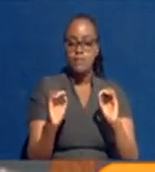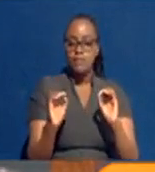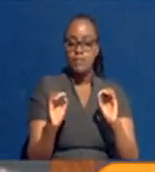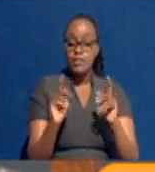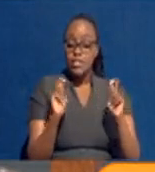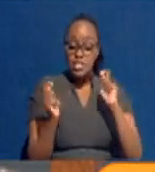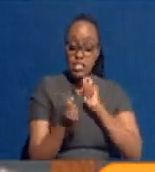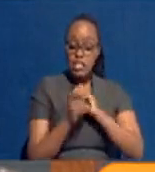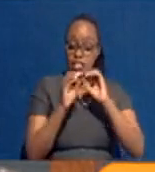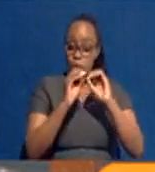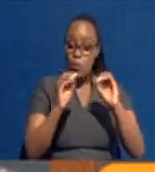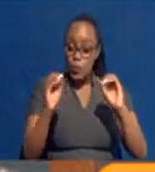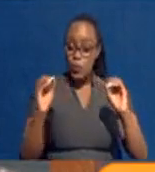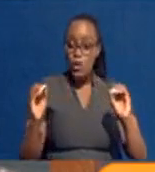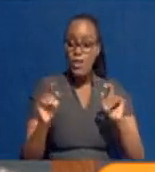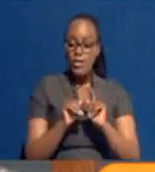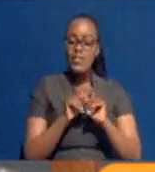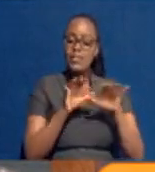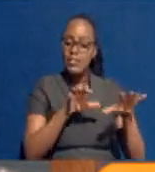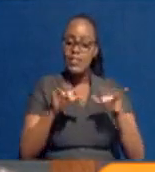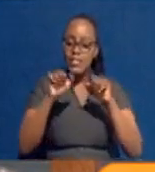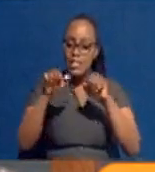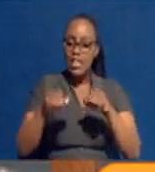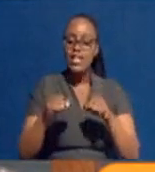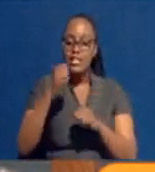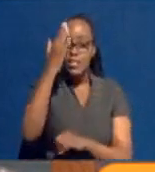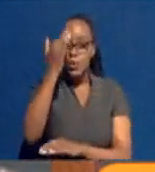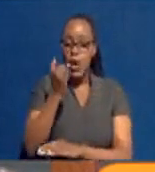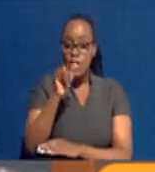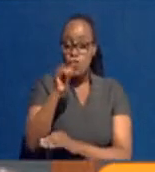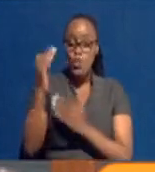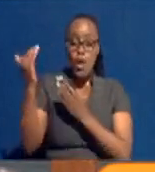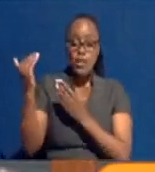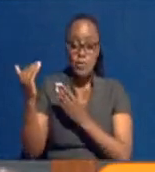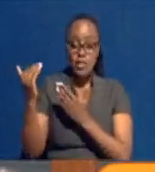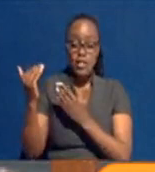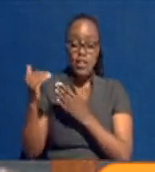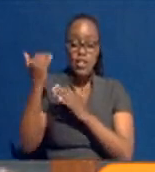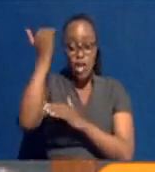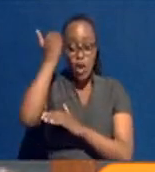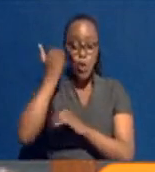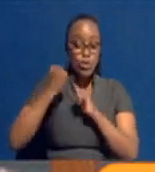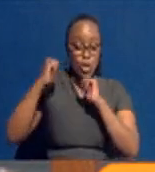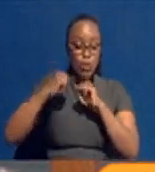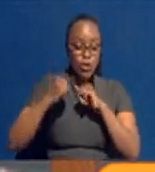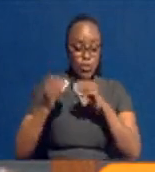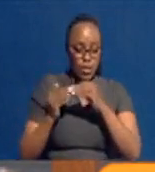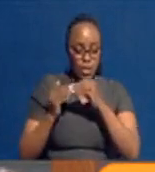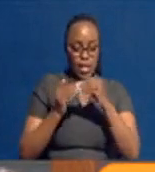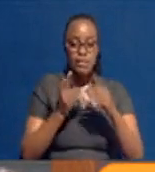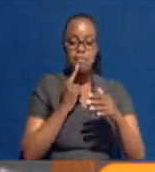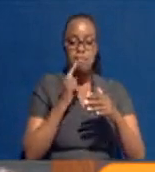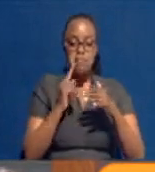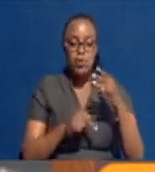It doesn't change. It is a bit frustrating because you expect that the courts would be at the forefront of